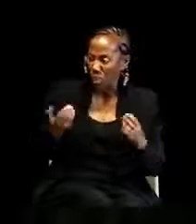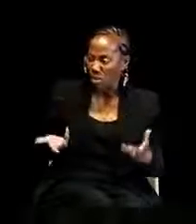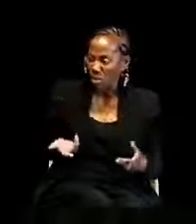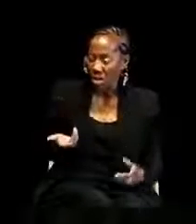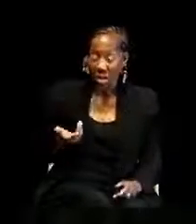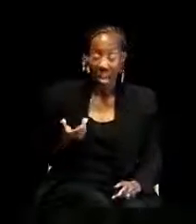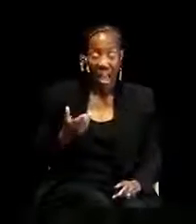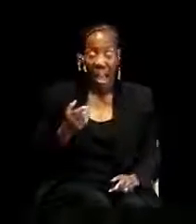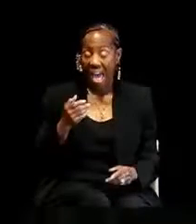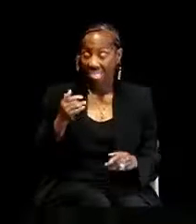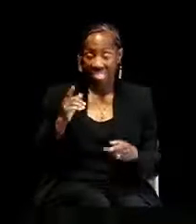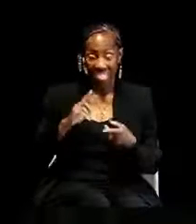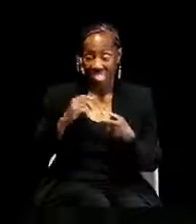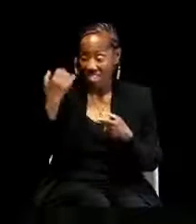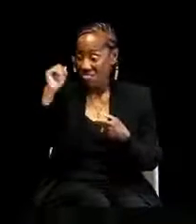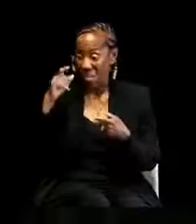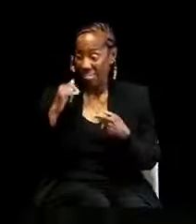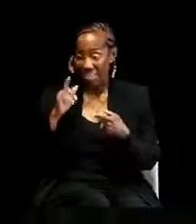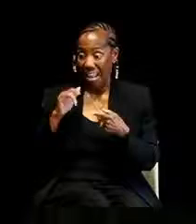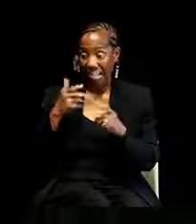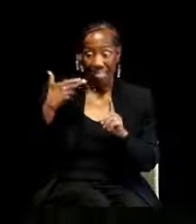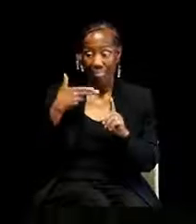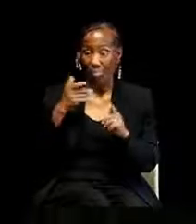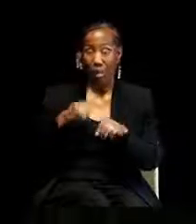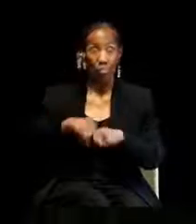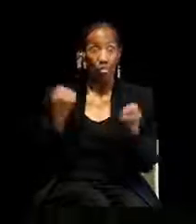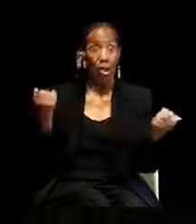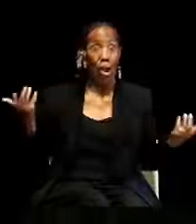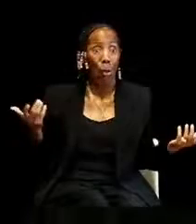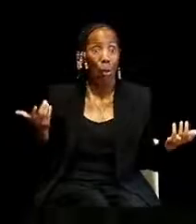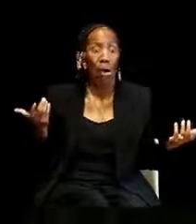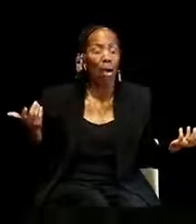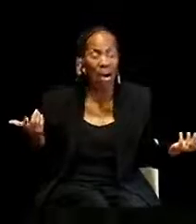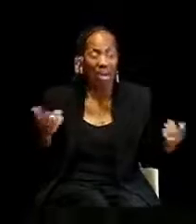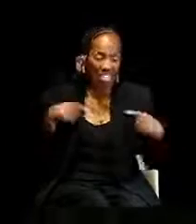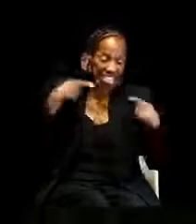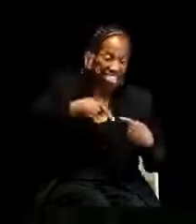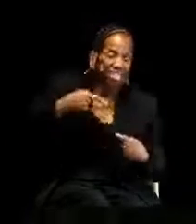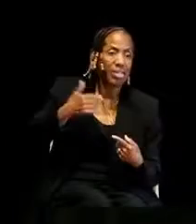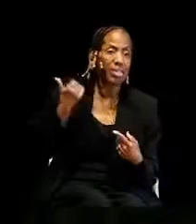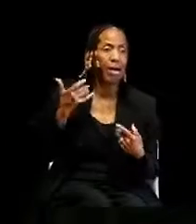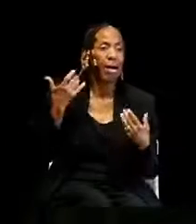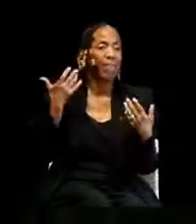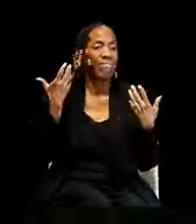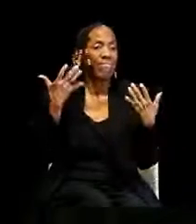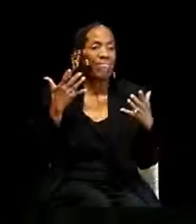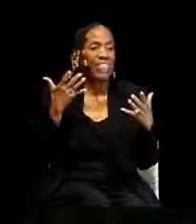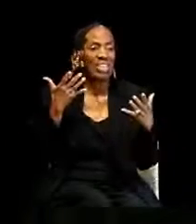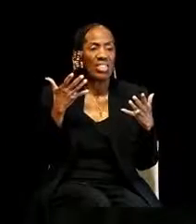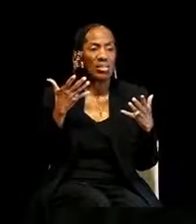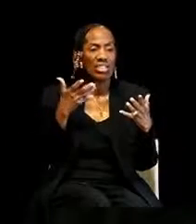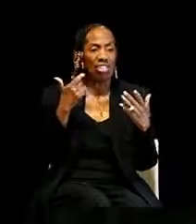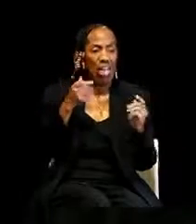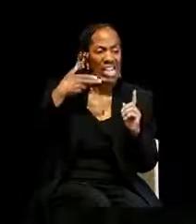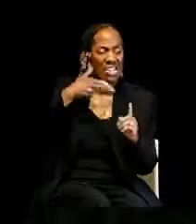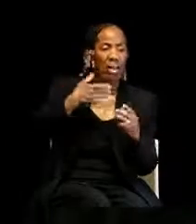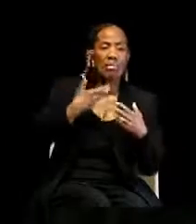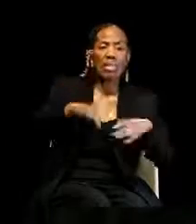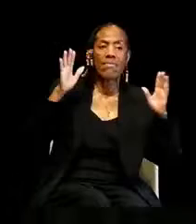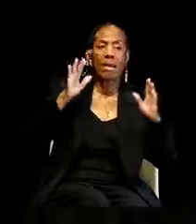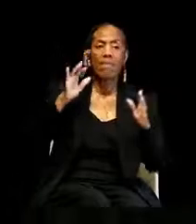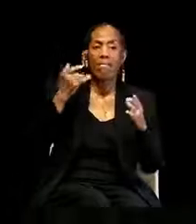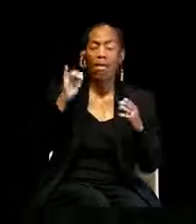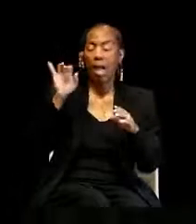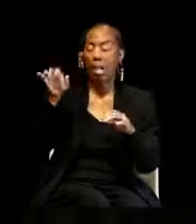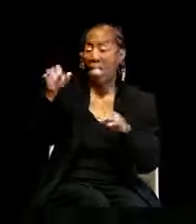And he's like, the gun, I can't get the gun to work. And so after a few times of not getting the gun to work, my grandfather said, the rebel